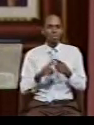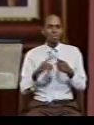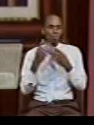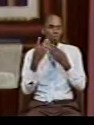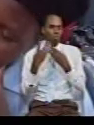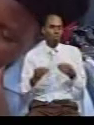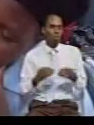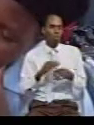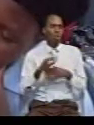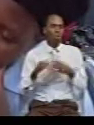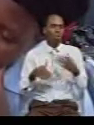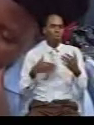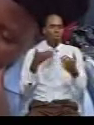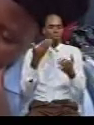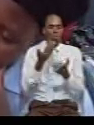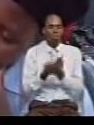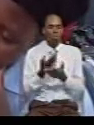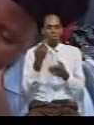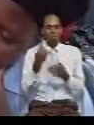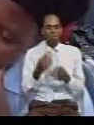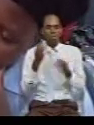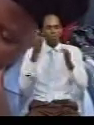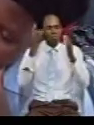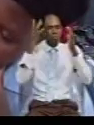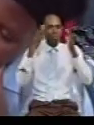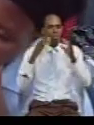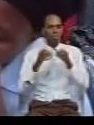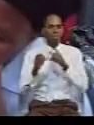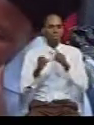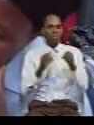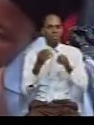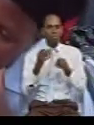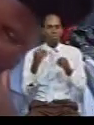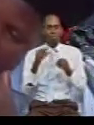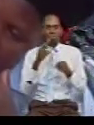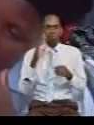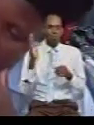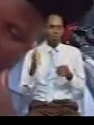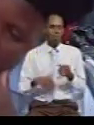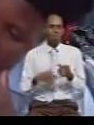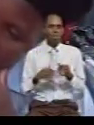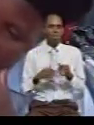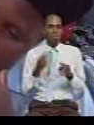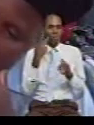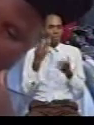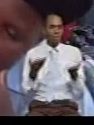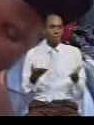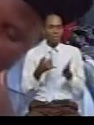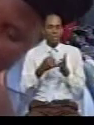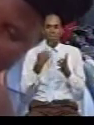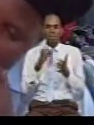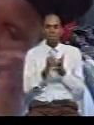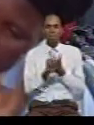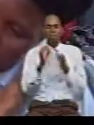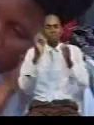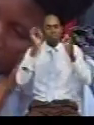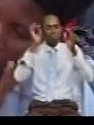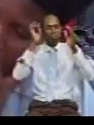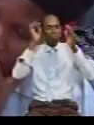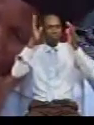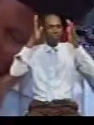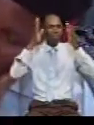how many darts? What kind of darts? Are they ordinary darts? Fiery darts, fiery